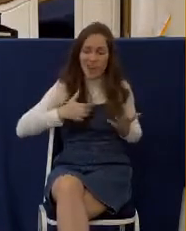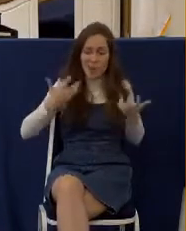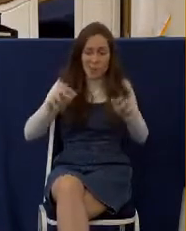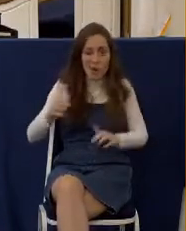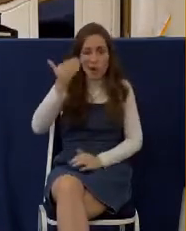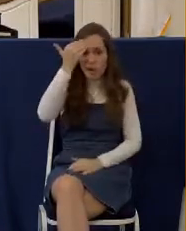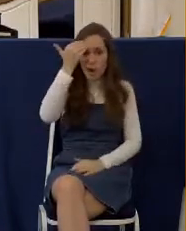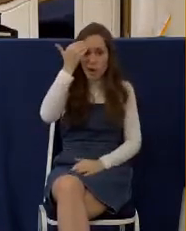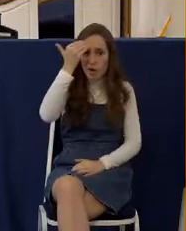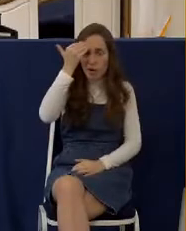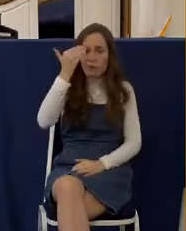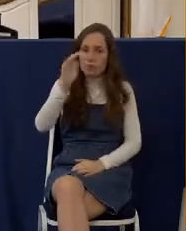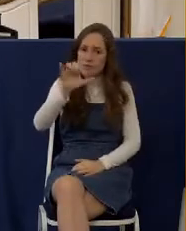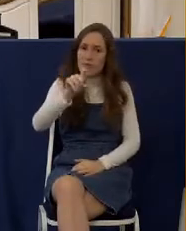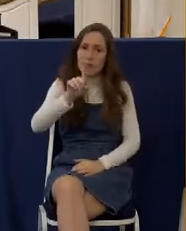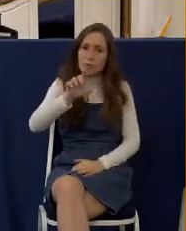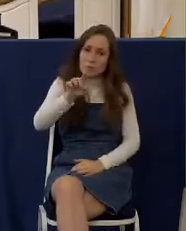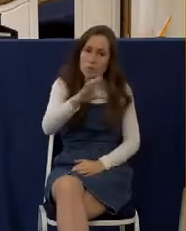I know what I give.